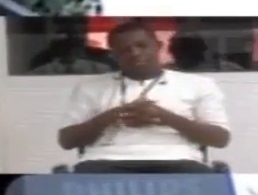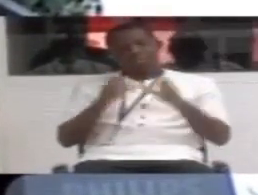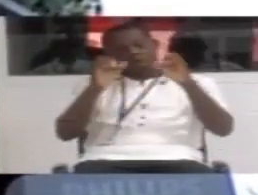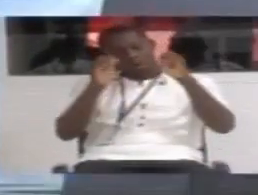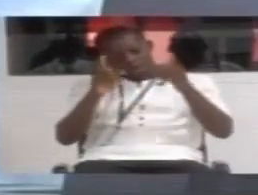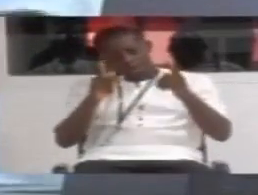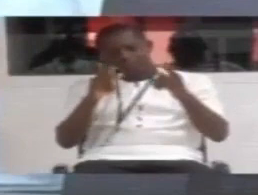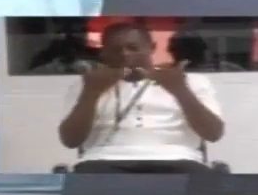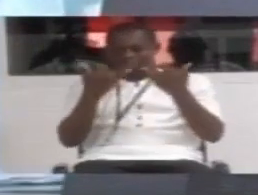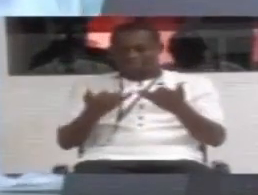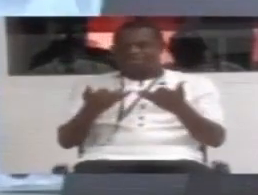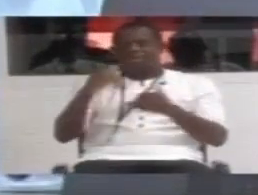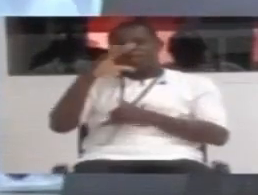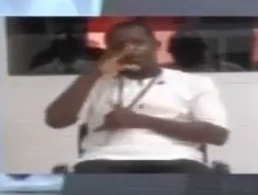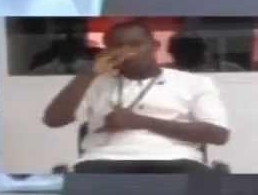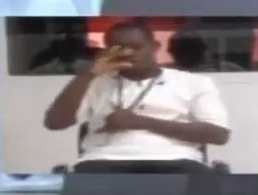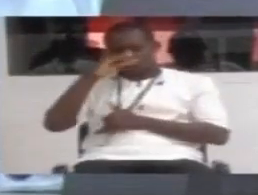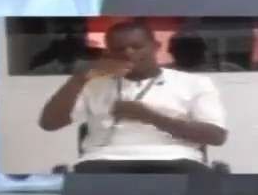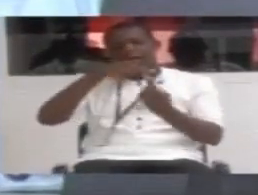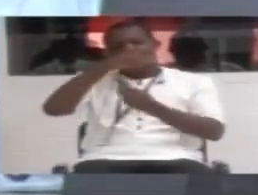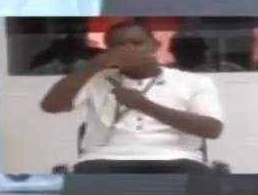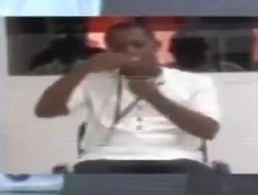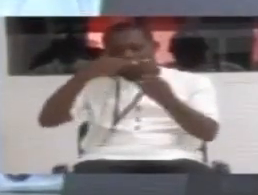Okay, now let's talk about